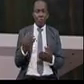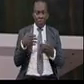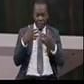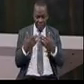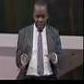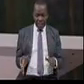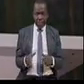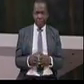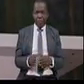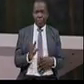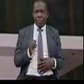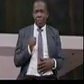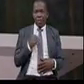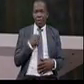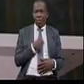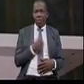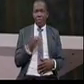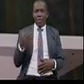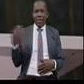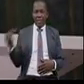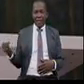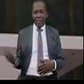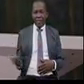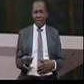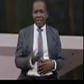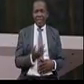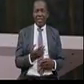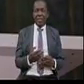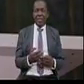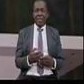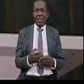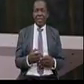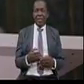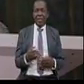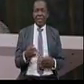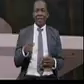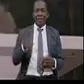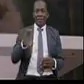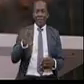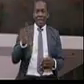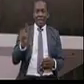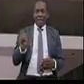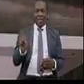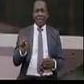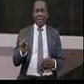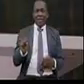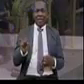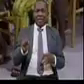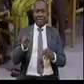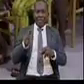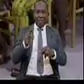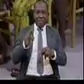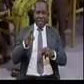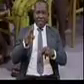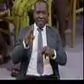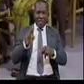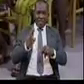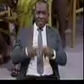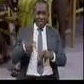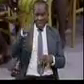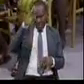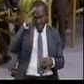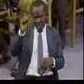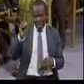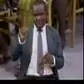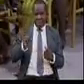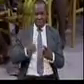chairman of Enugu State to come and give vote of thanks.